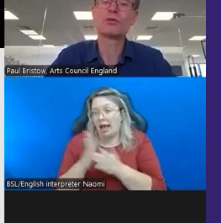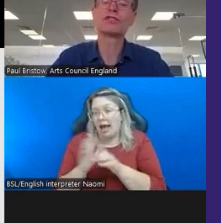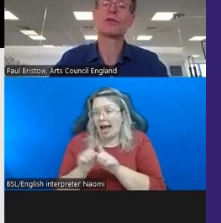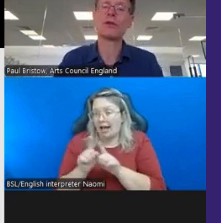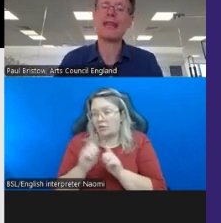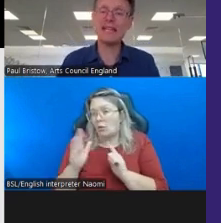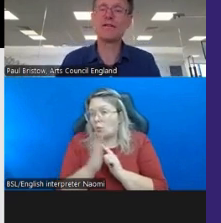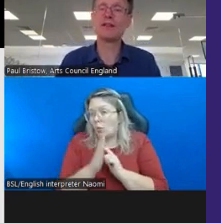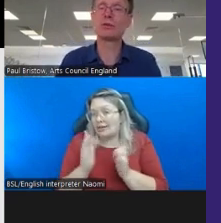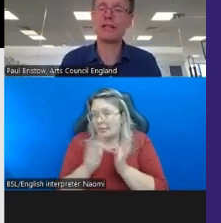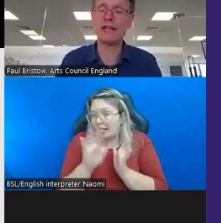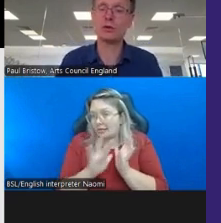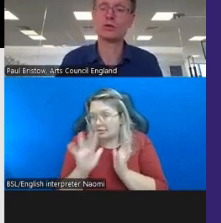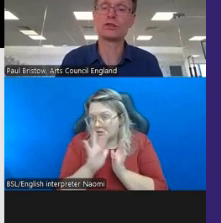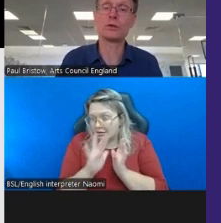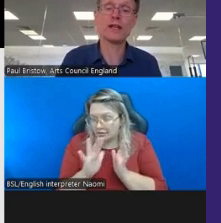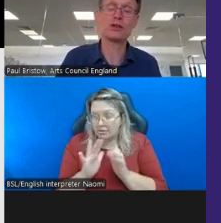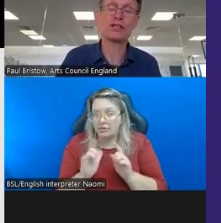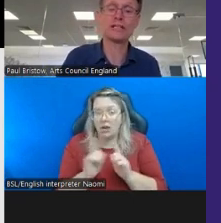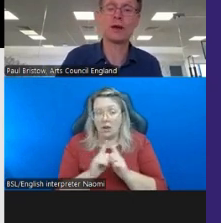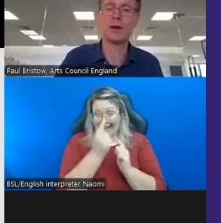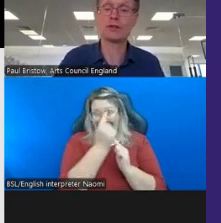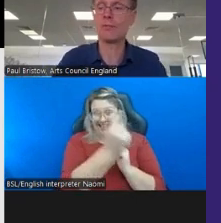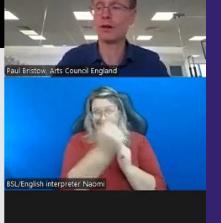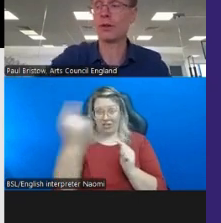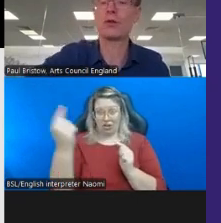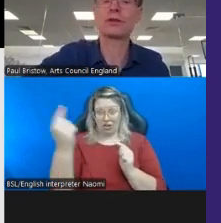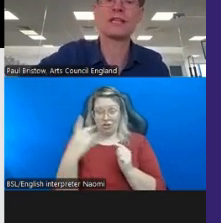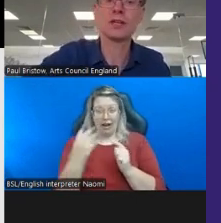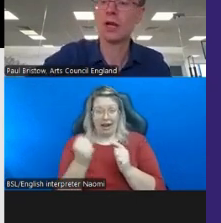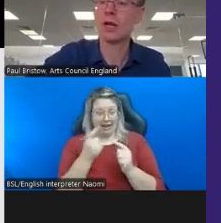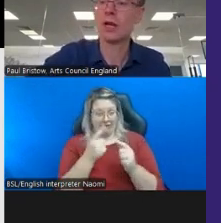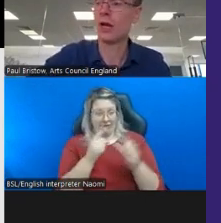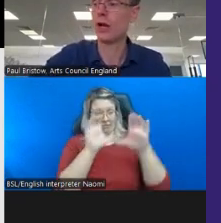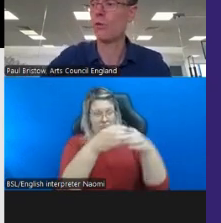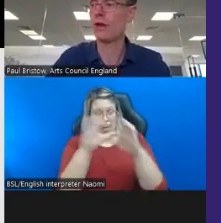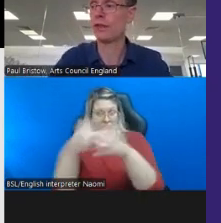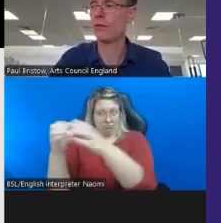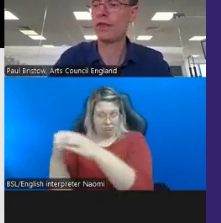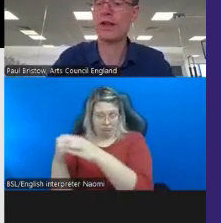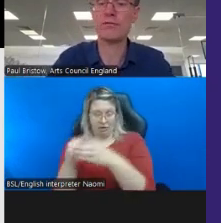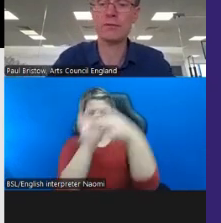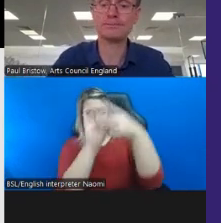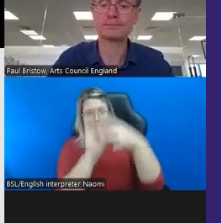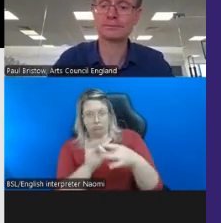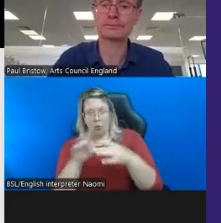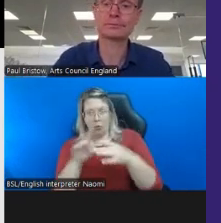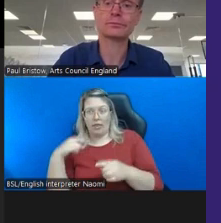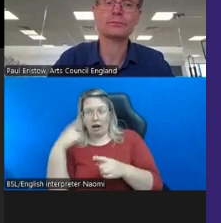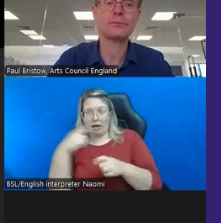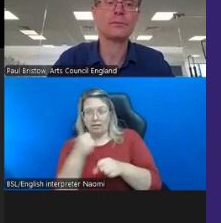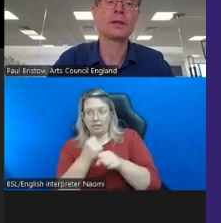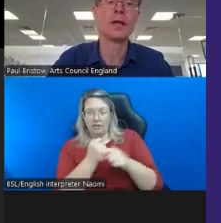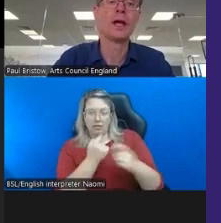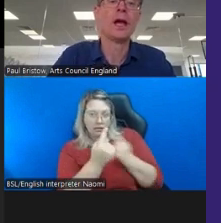progressed was through individual deals which were negotiated by those combined authorities with the government.